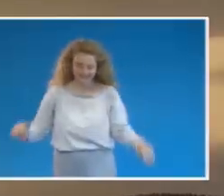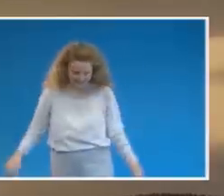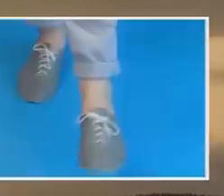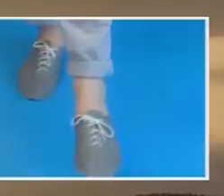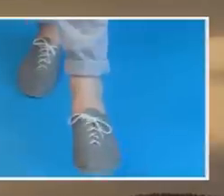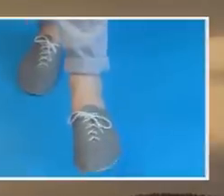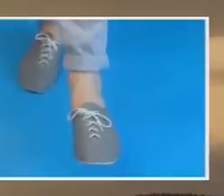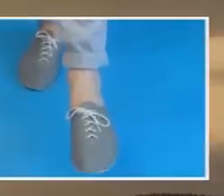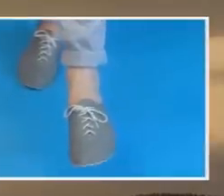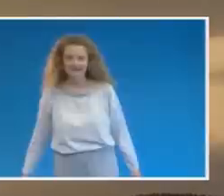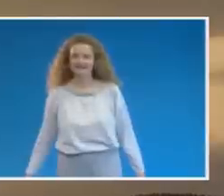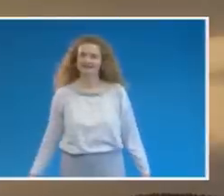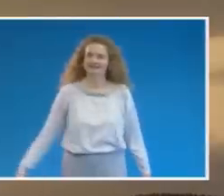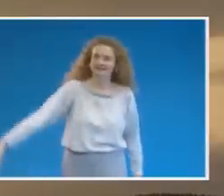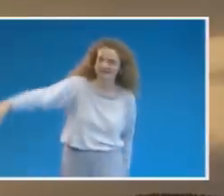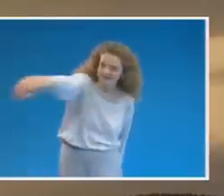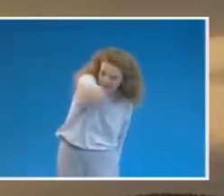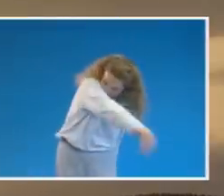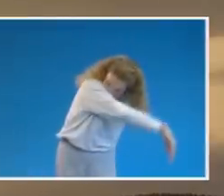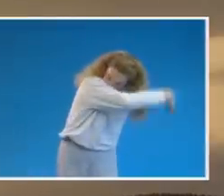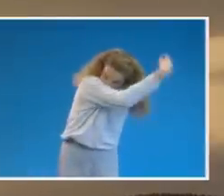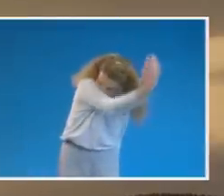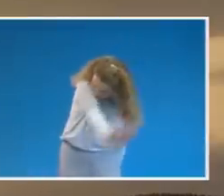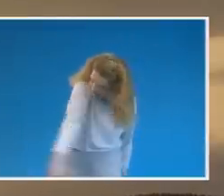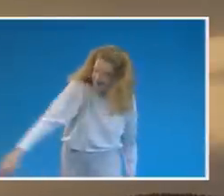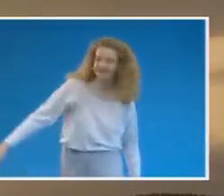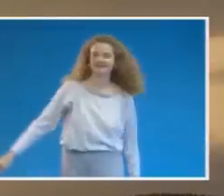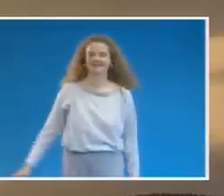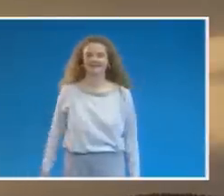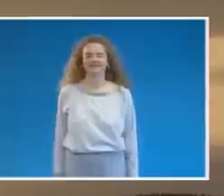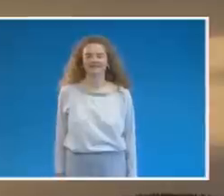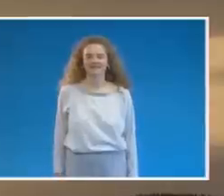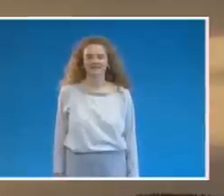and he has no toes. Goodness gracious, what a nose!